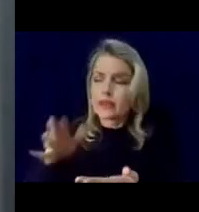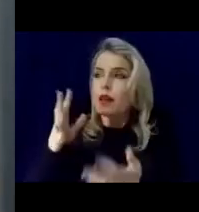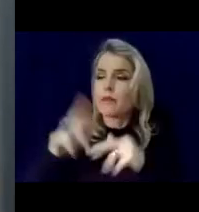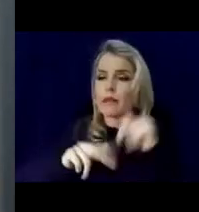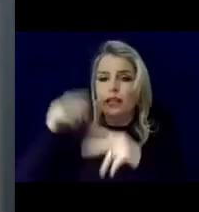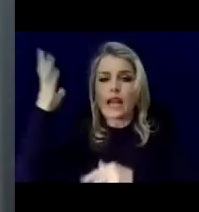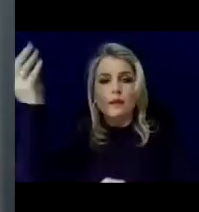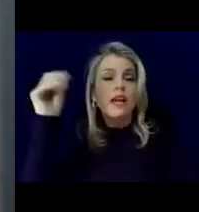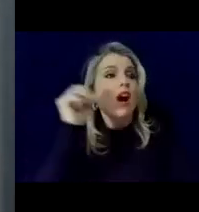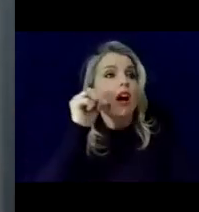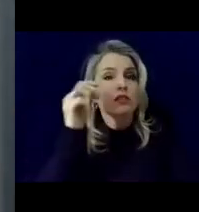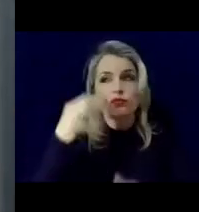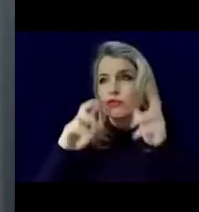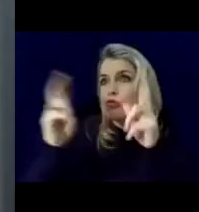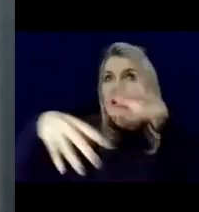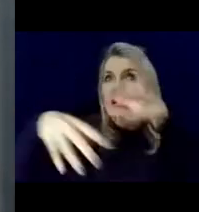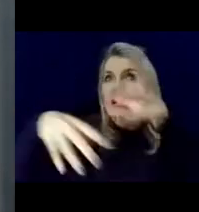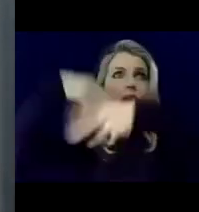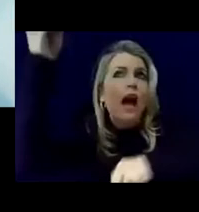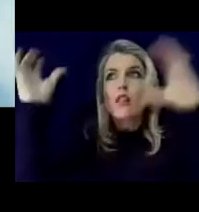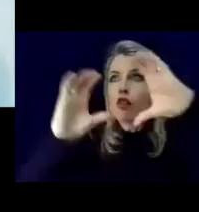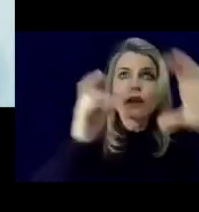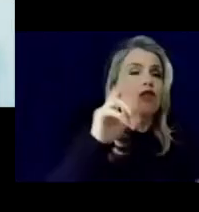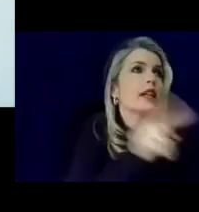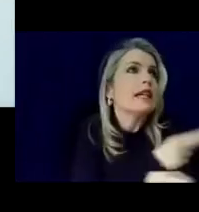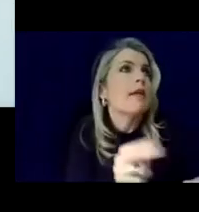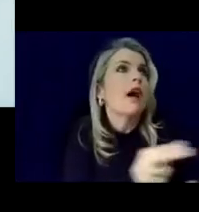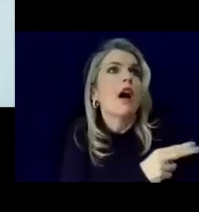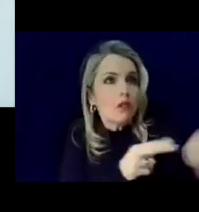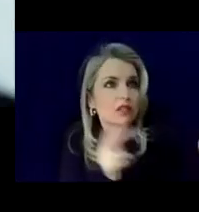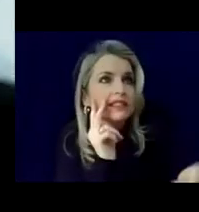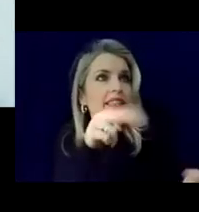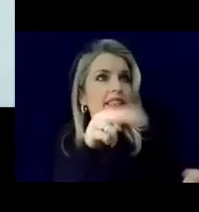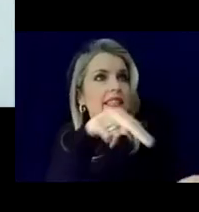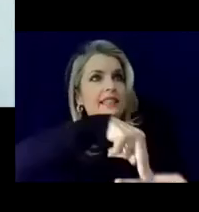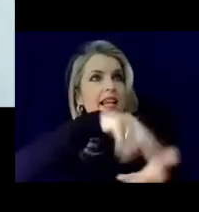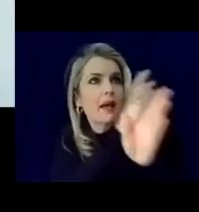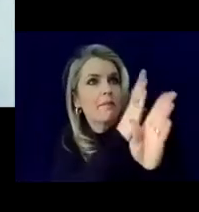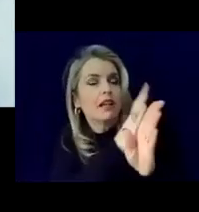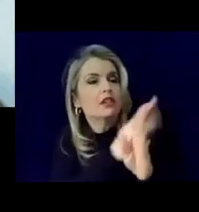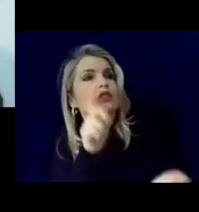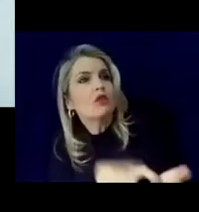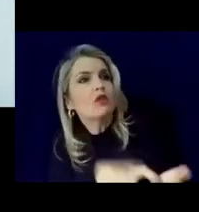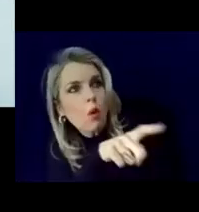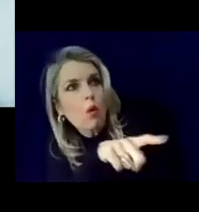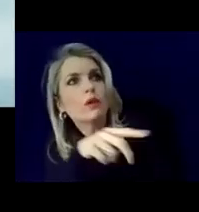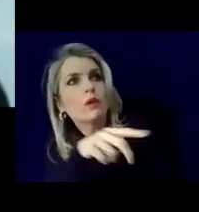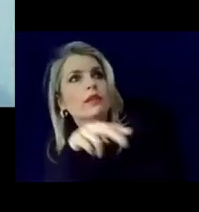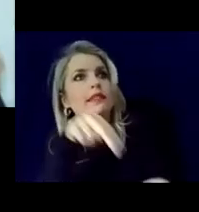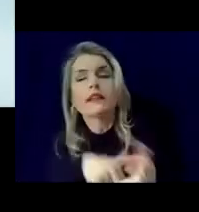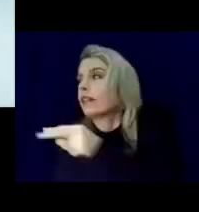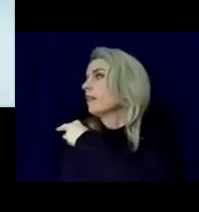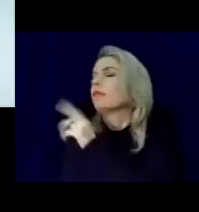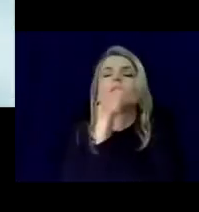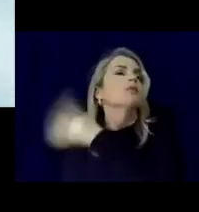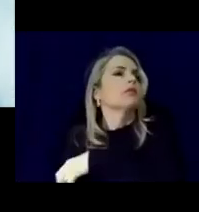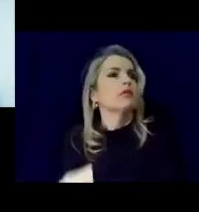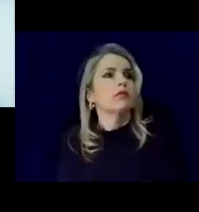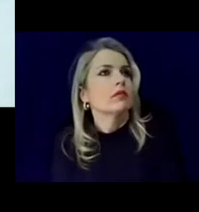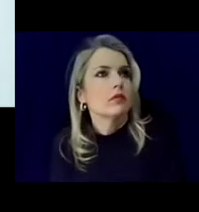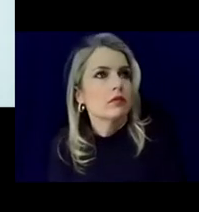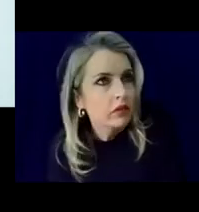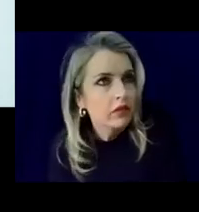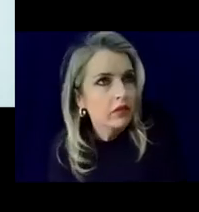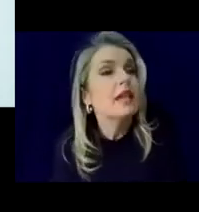Anika rushes out of the building, searching for Nima. Standing at the bus stop, Nima notices Anika over her shoulder and pretends she doesn't.